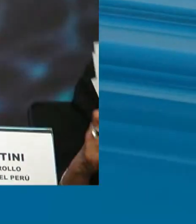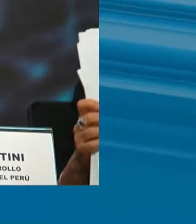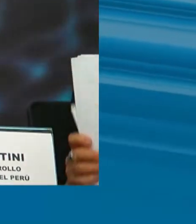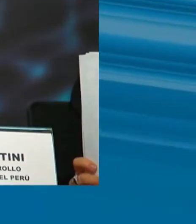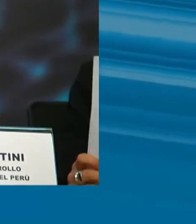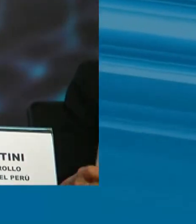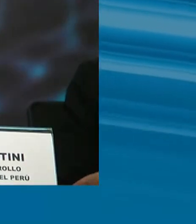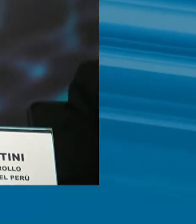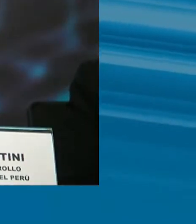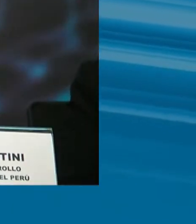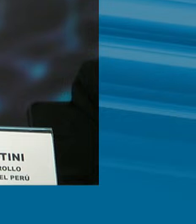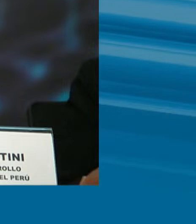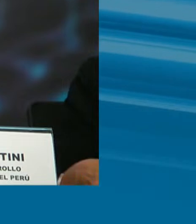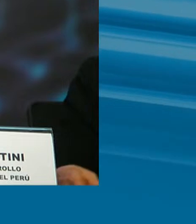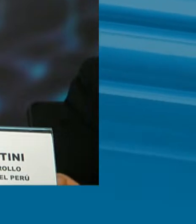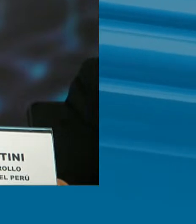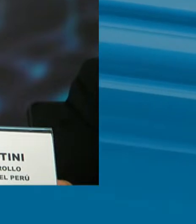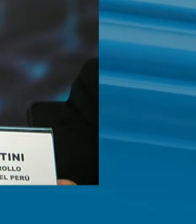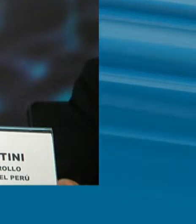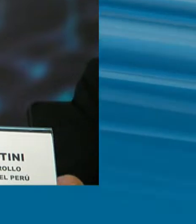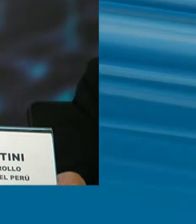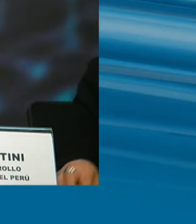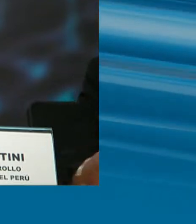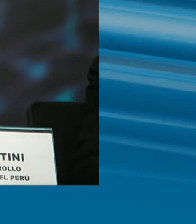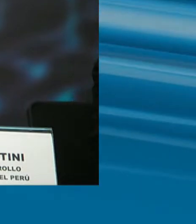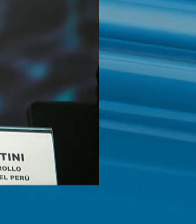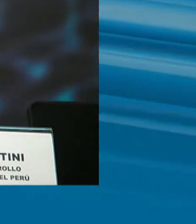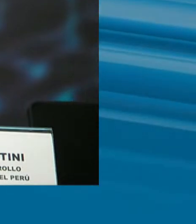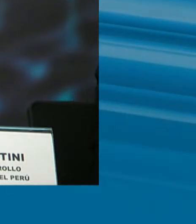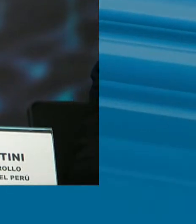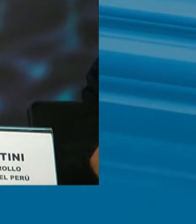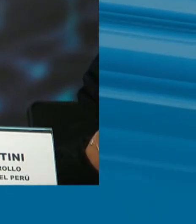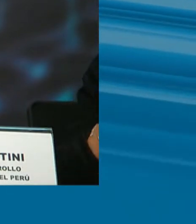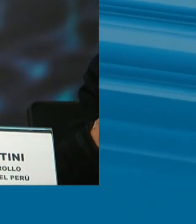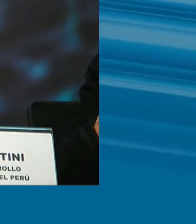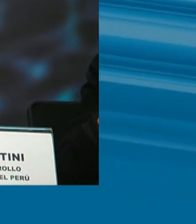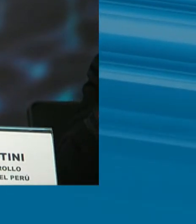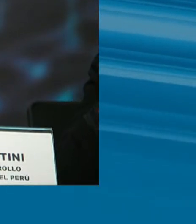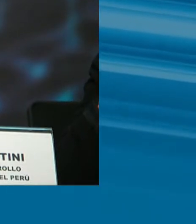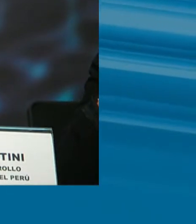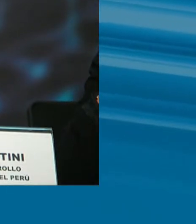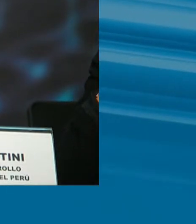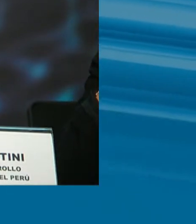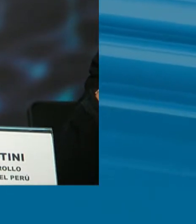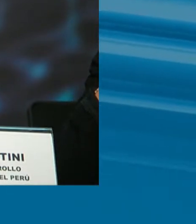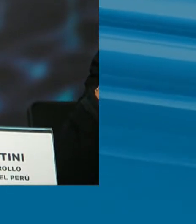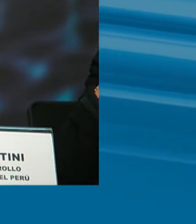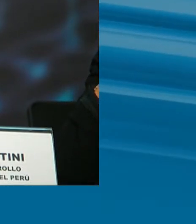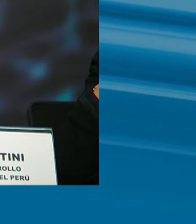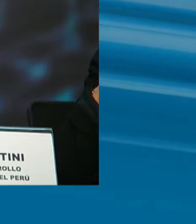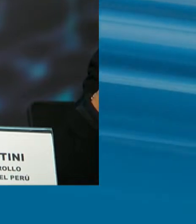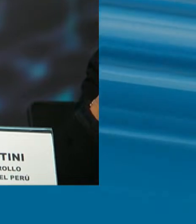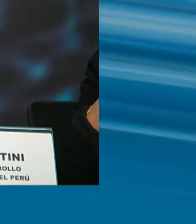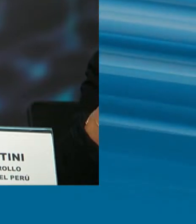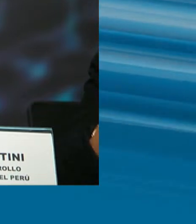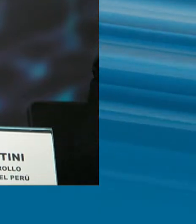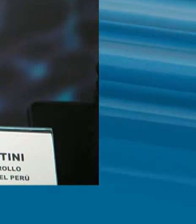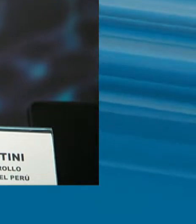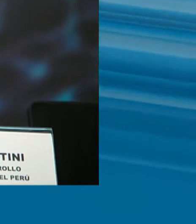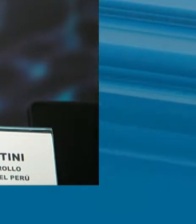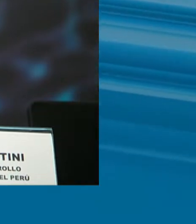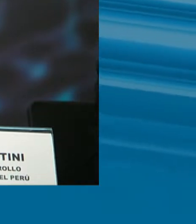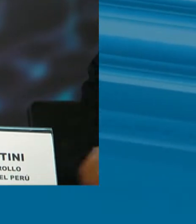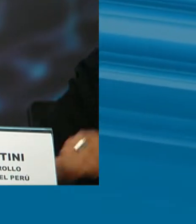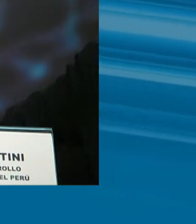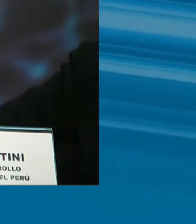Muchas gracias, Laís. Thank you very much, Laís, for your brilliant participation.